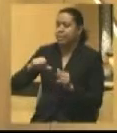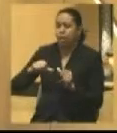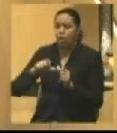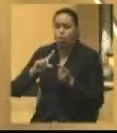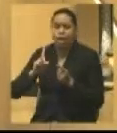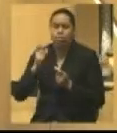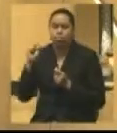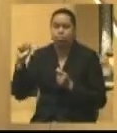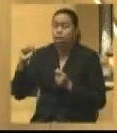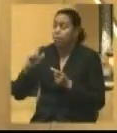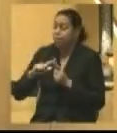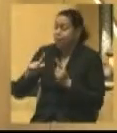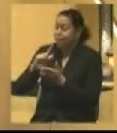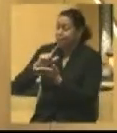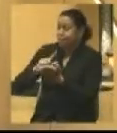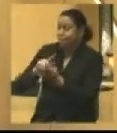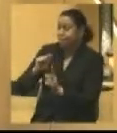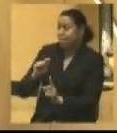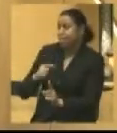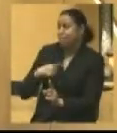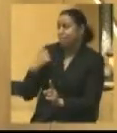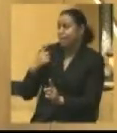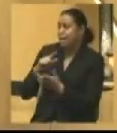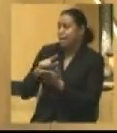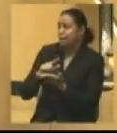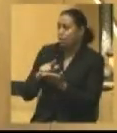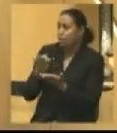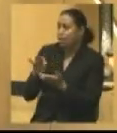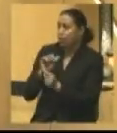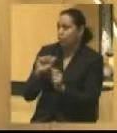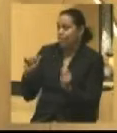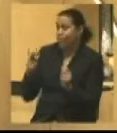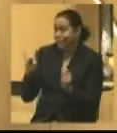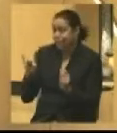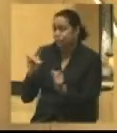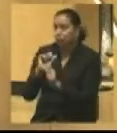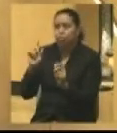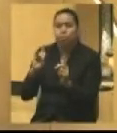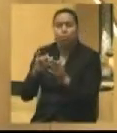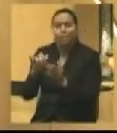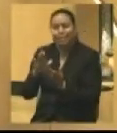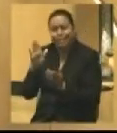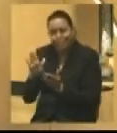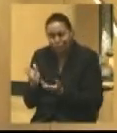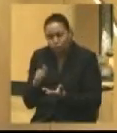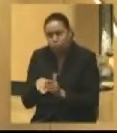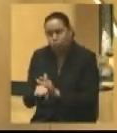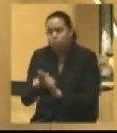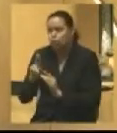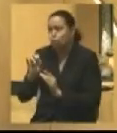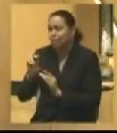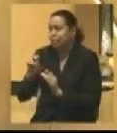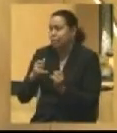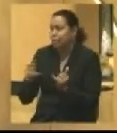Do you think, as a legal matter, the proclamation freed slaves who were never brought within Union lines before the end of the